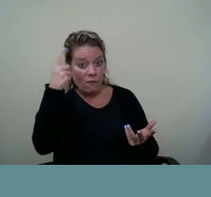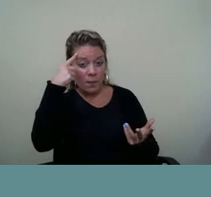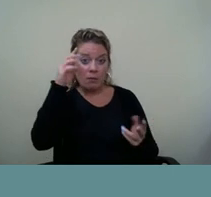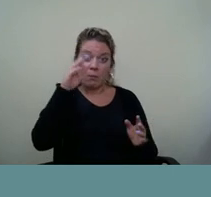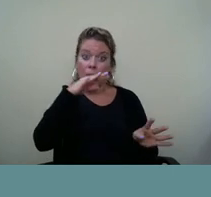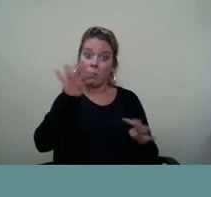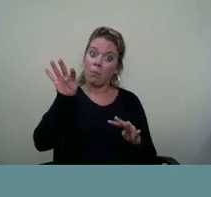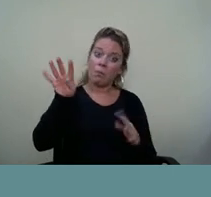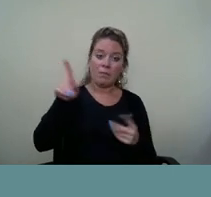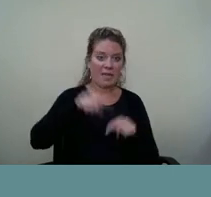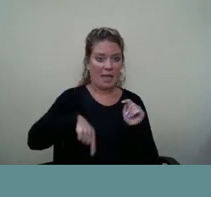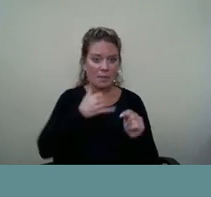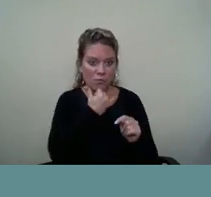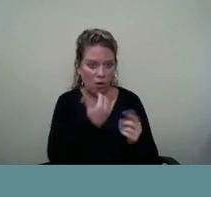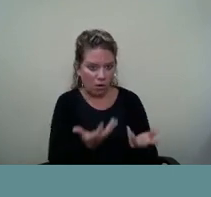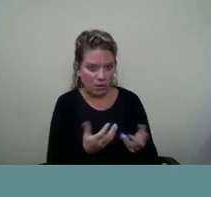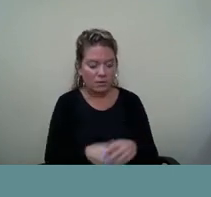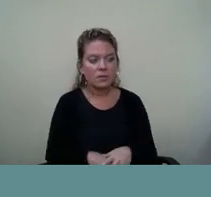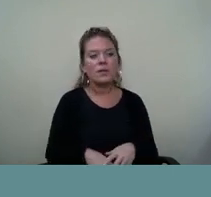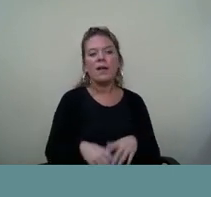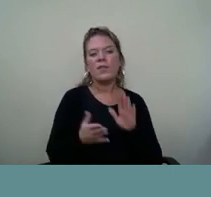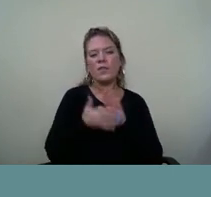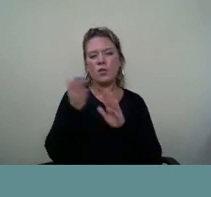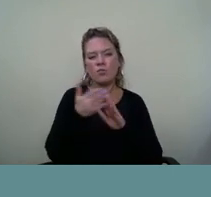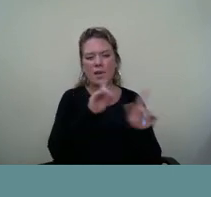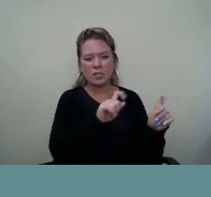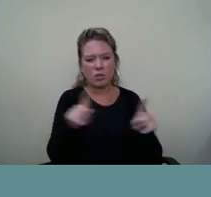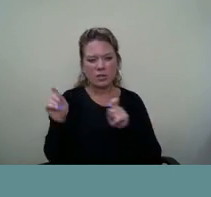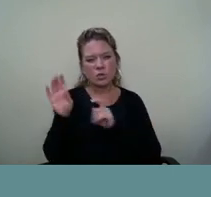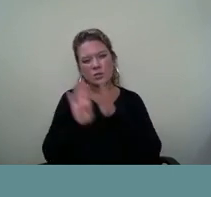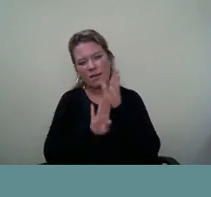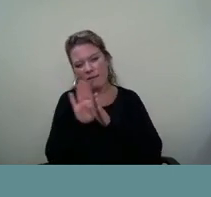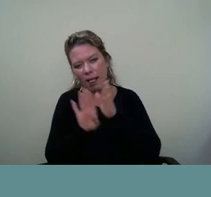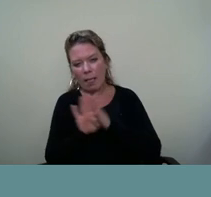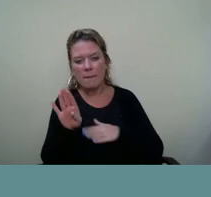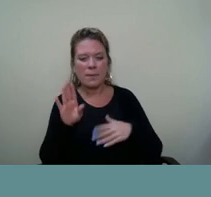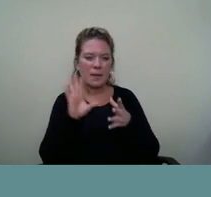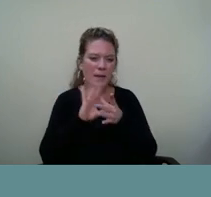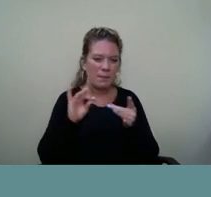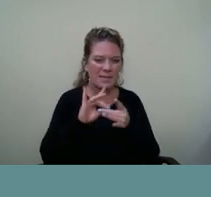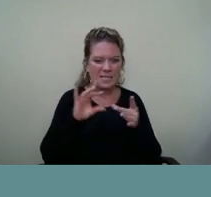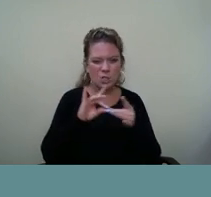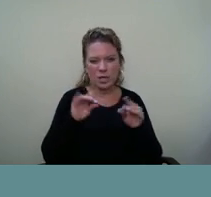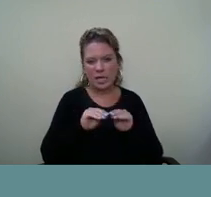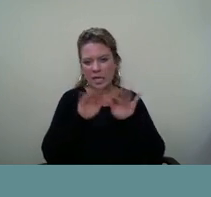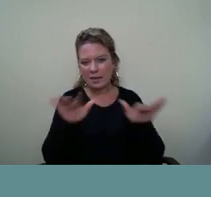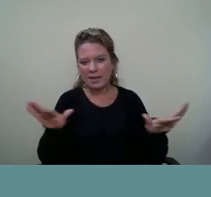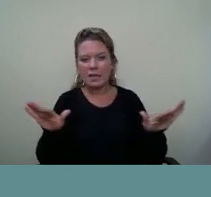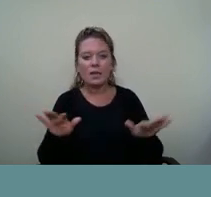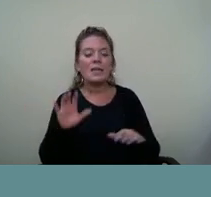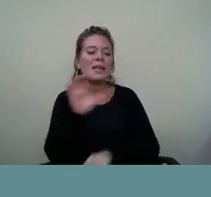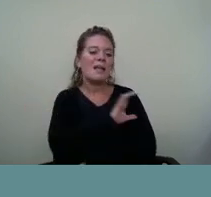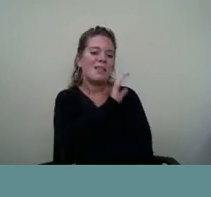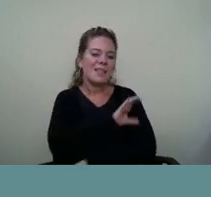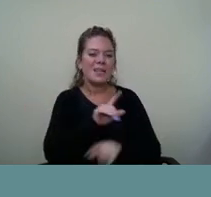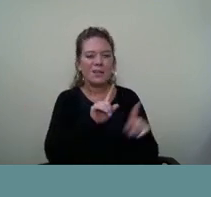running clinical trials to develop propaganda messaging. Number one, clinical trials are usually only to test